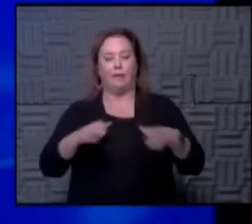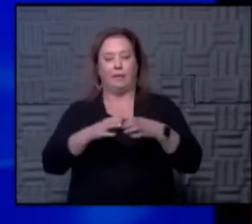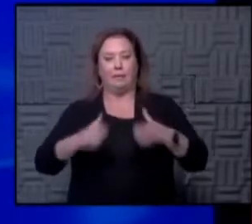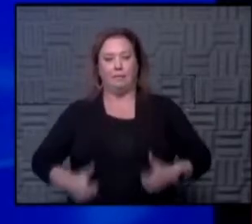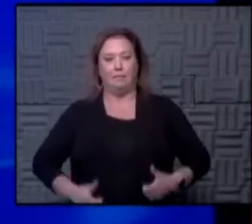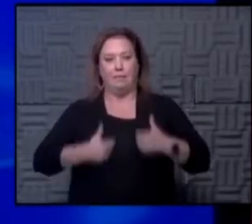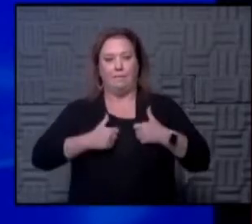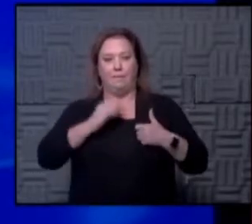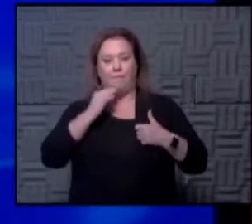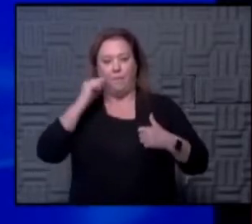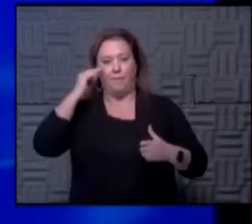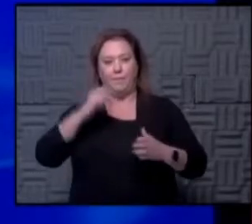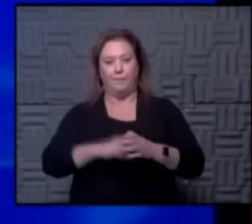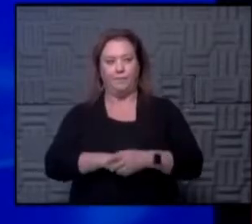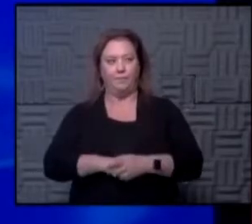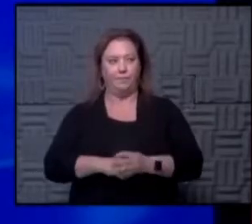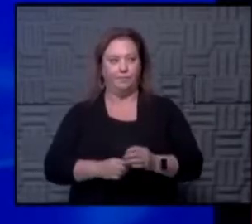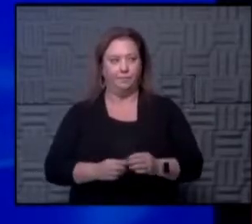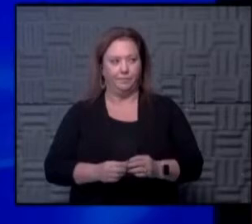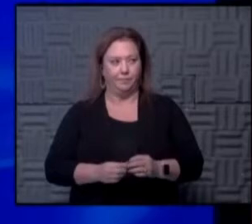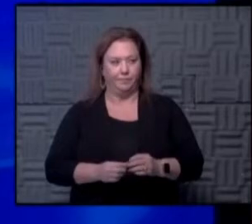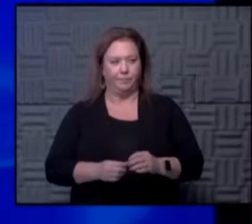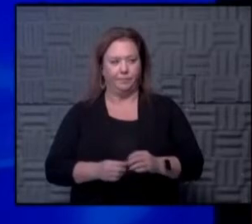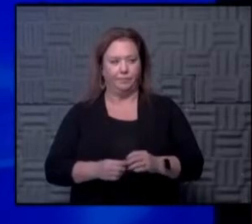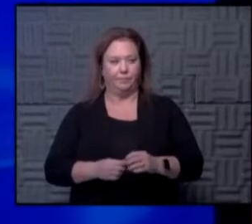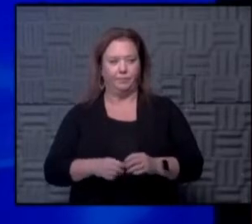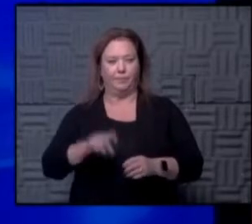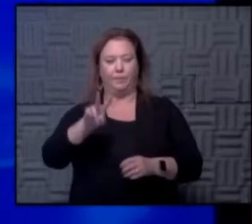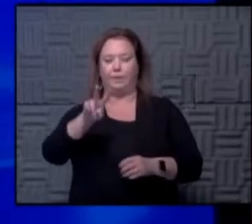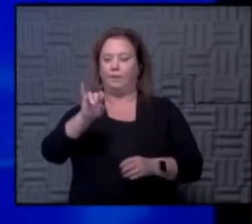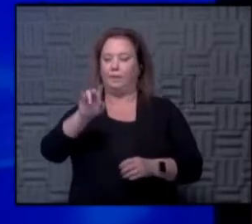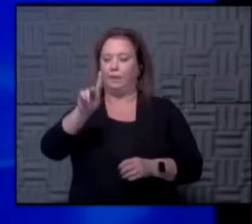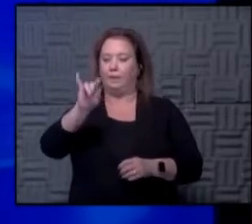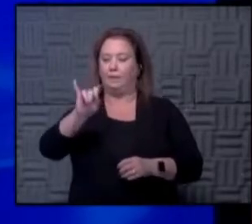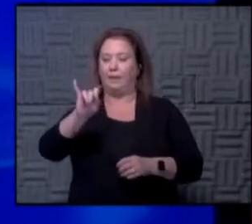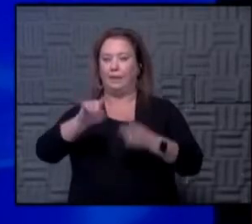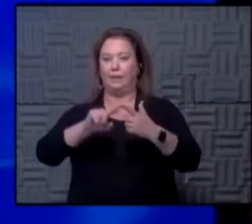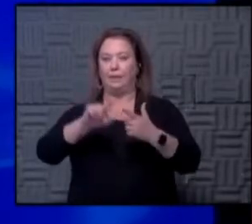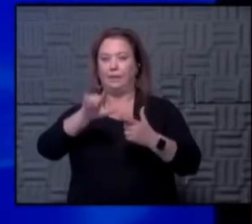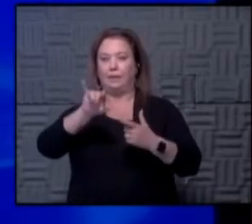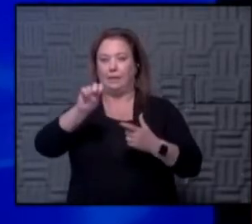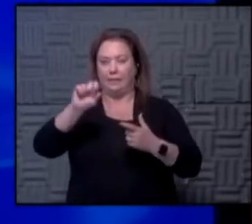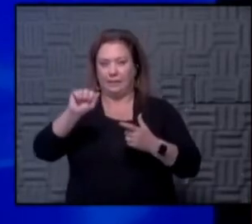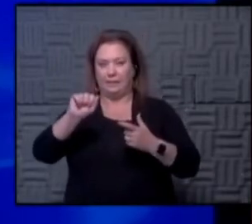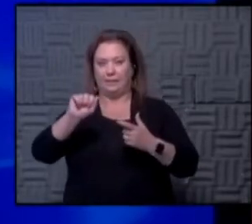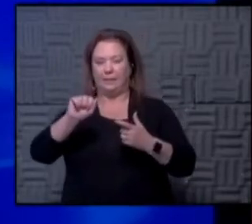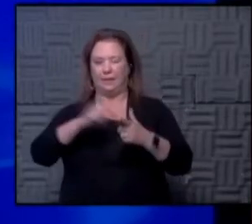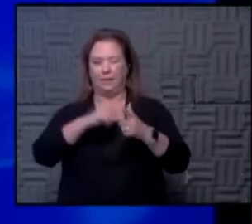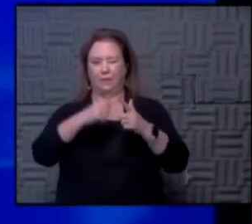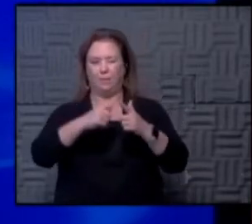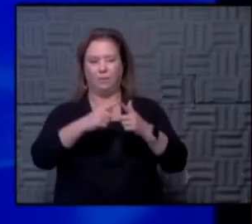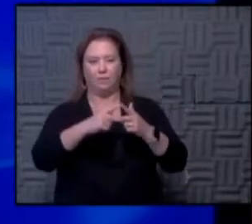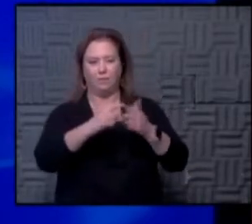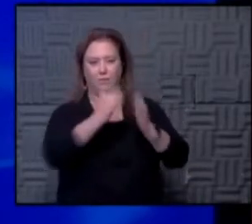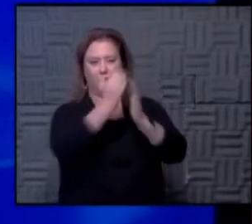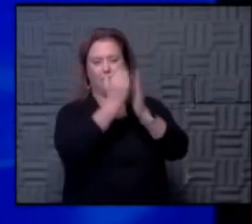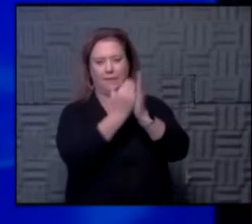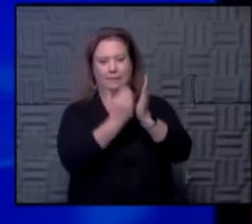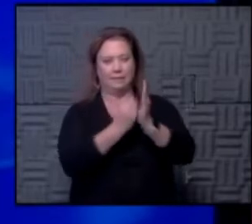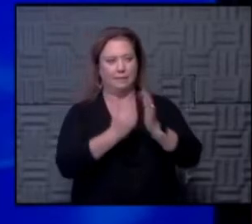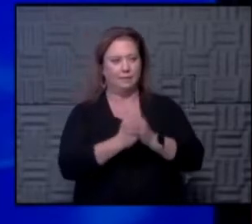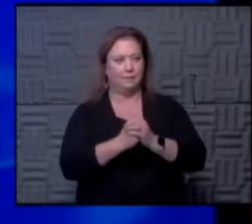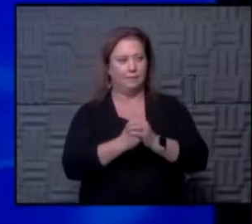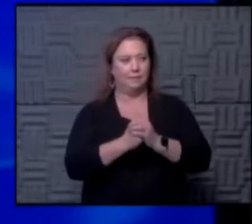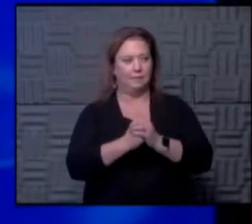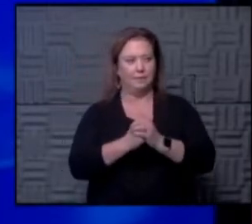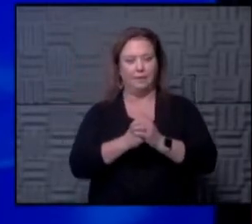that live in your household. I have a question from Vicki and Lisa, and then we're going to get to our list of questions. All right, that's